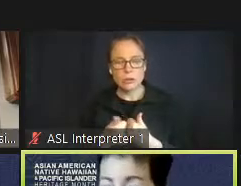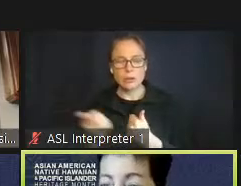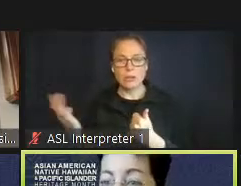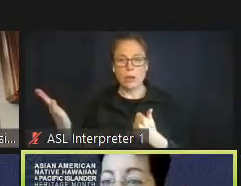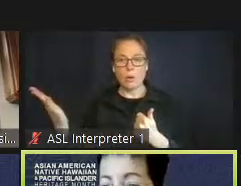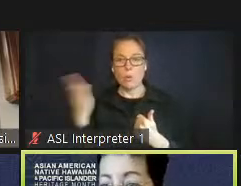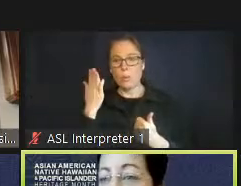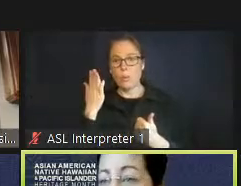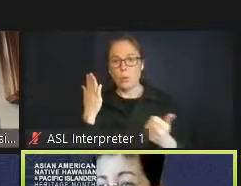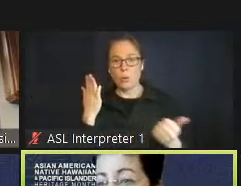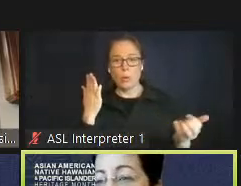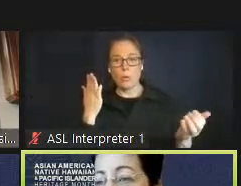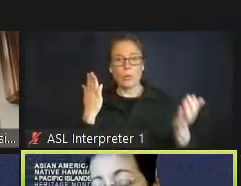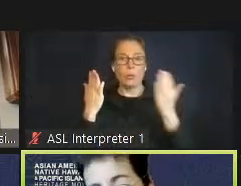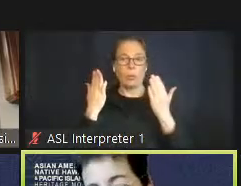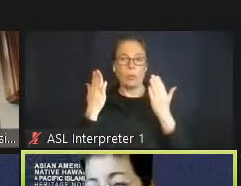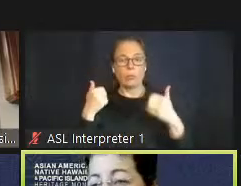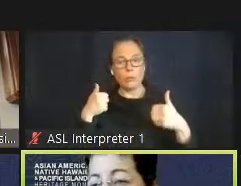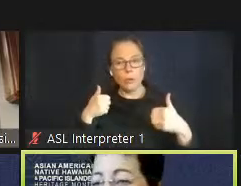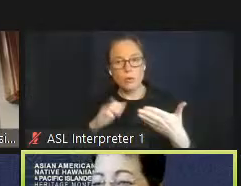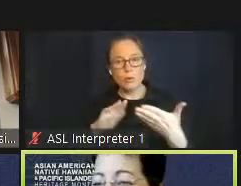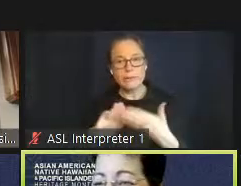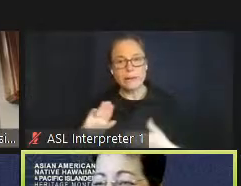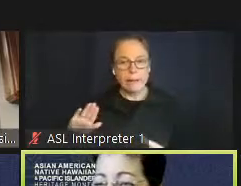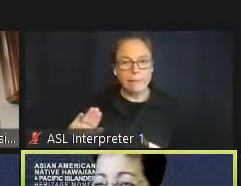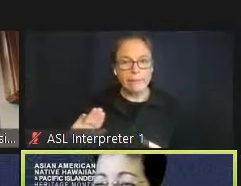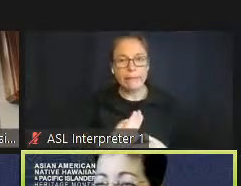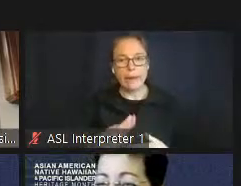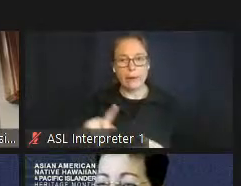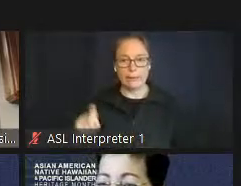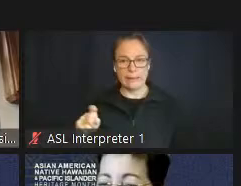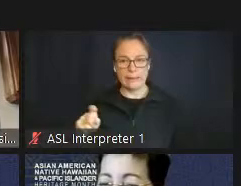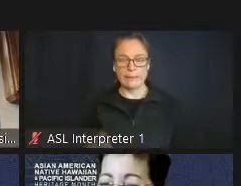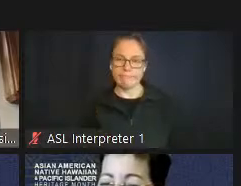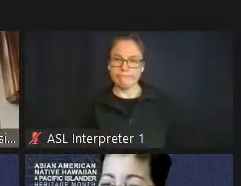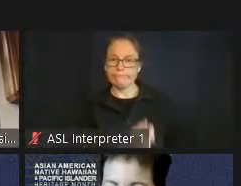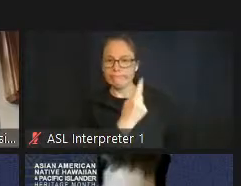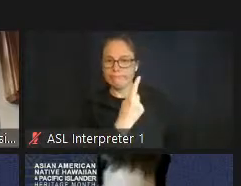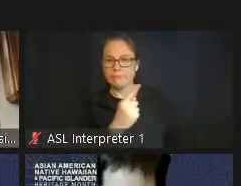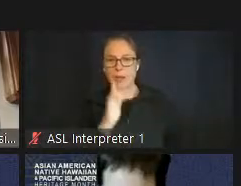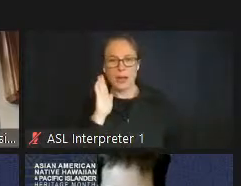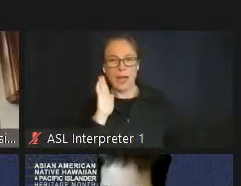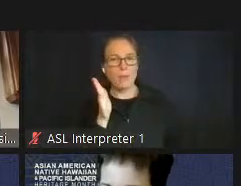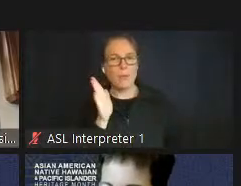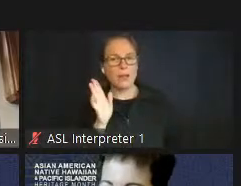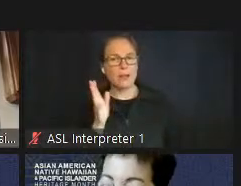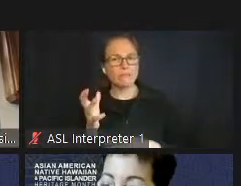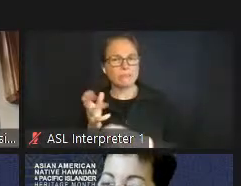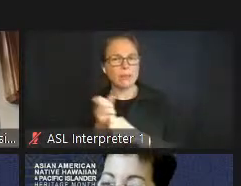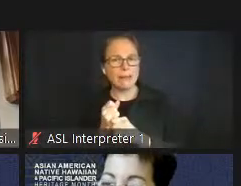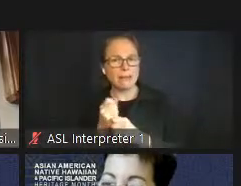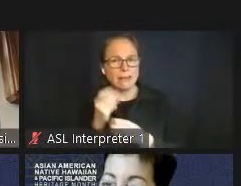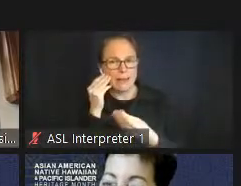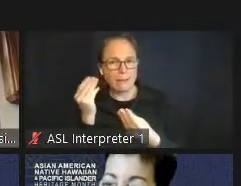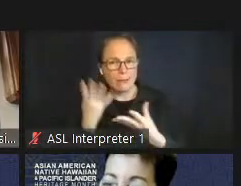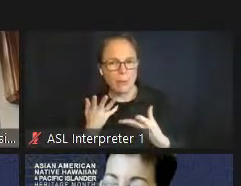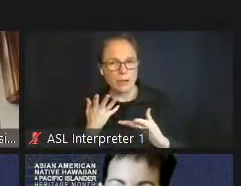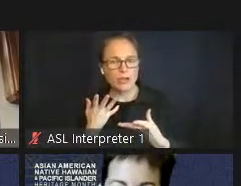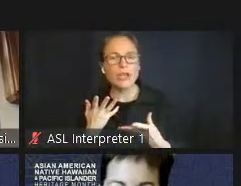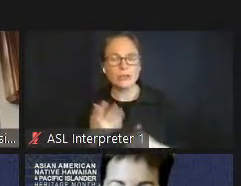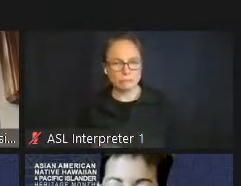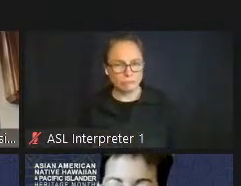addressing their community needs. That's all. Yep, I will get that data as well, and they will be able to talk with us